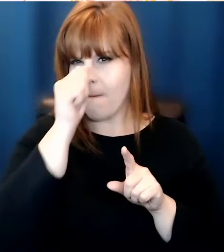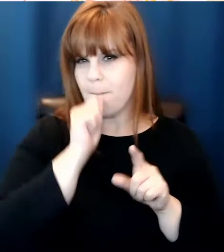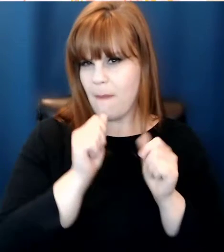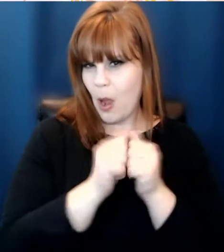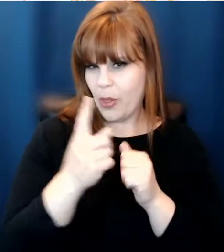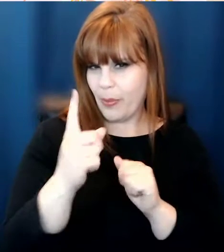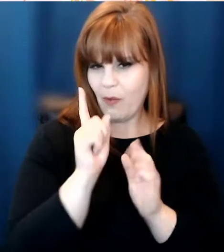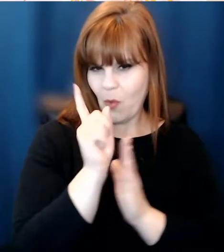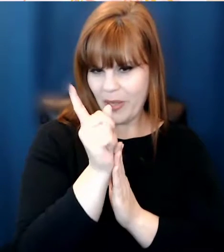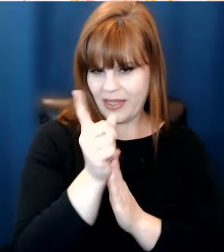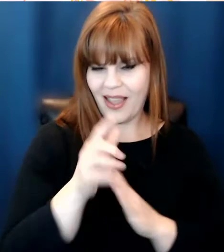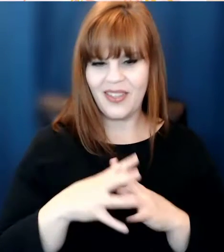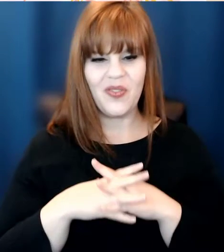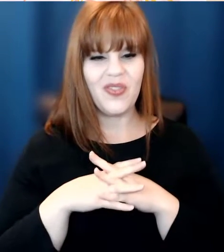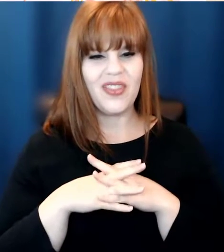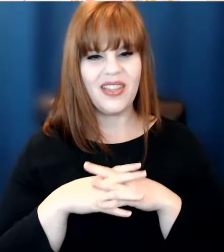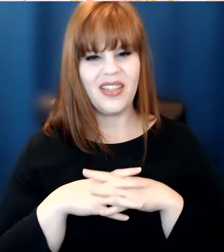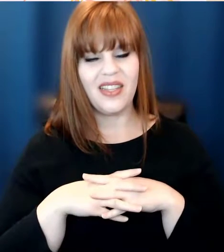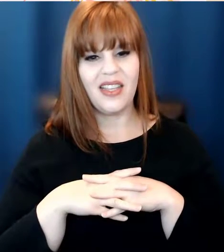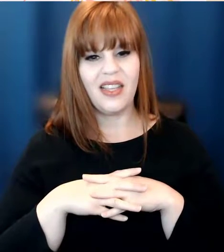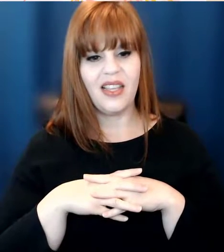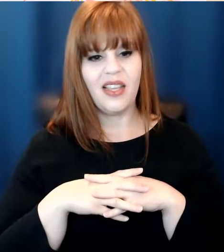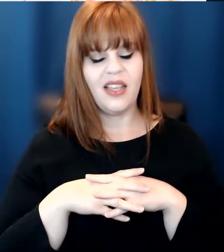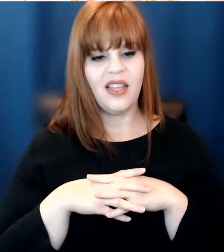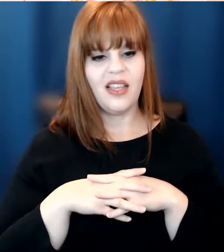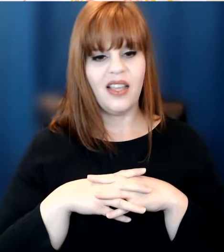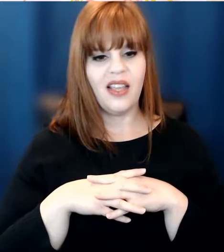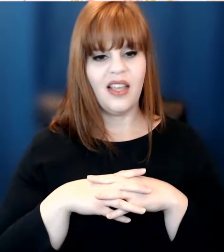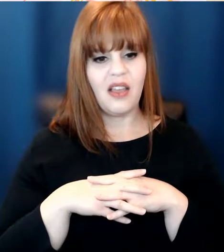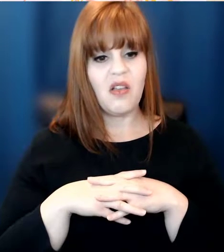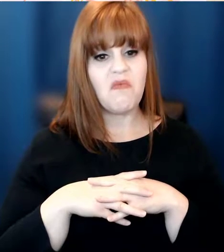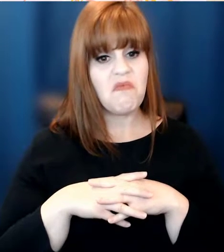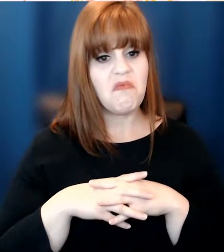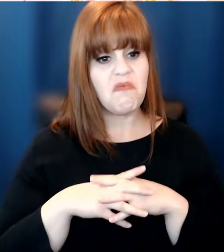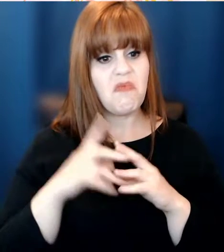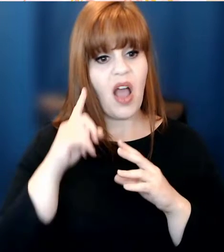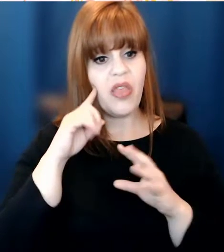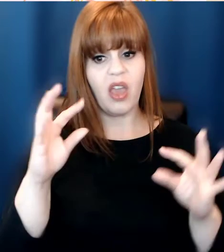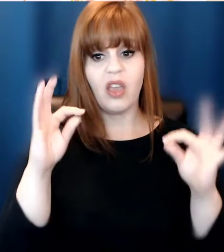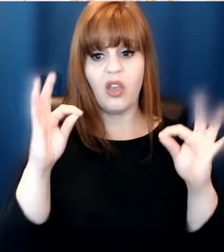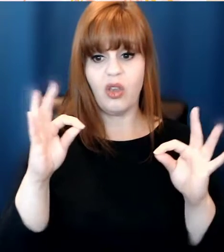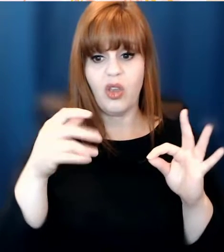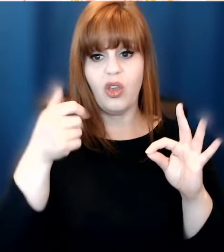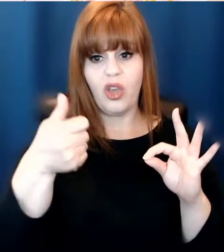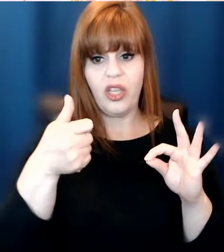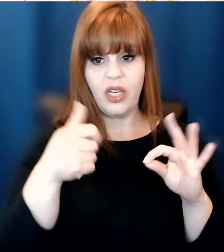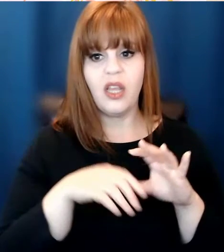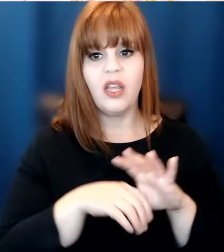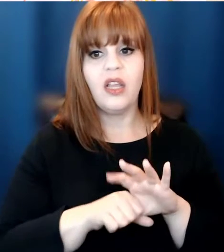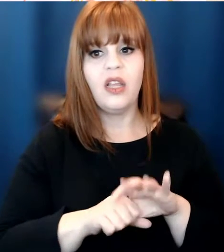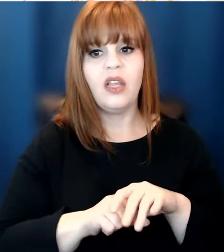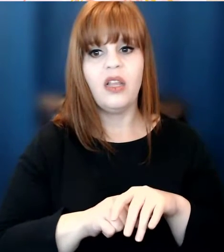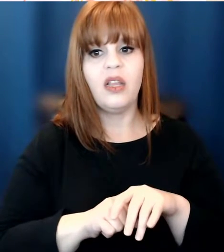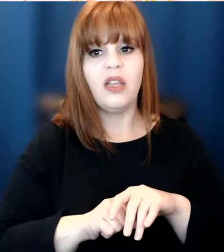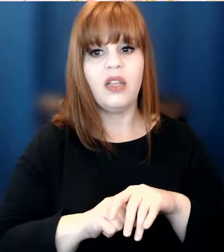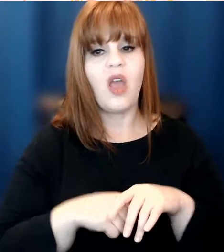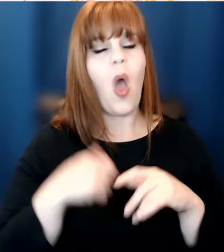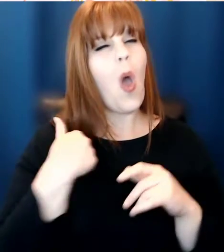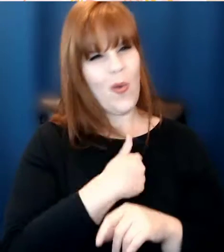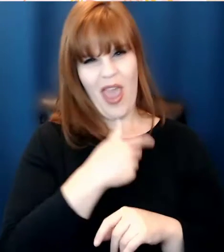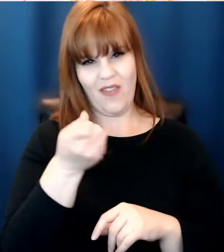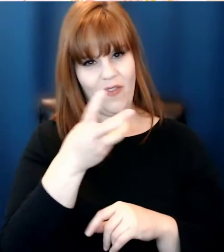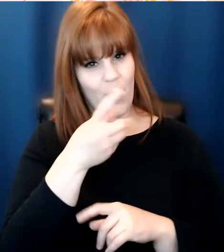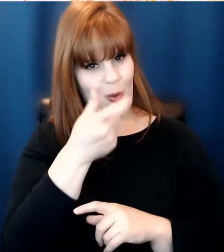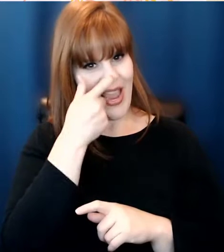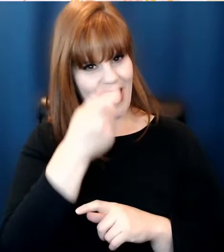bear me. And I think that should be good. So we have a few interesting demos planned for today, and